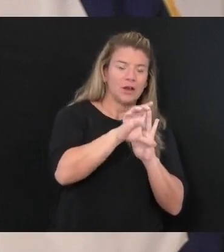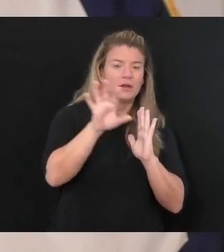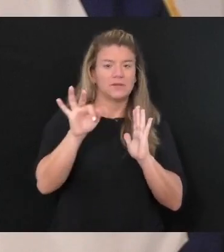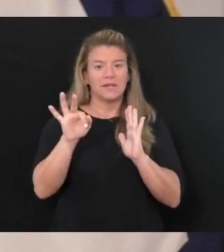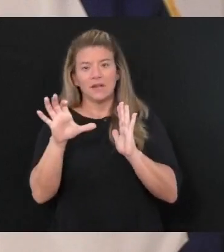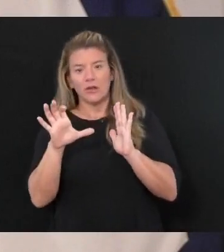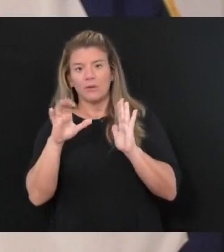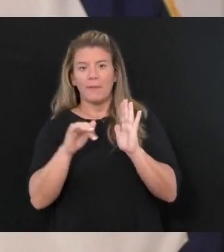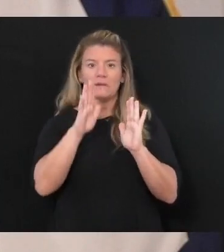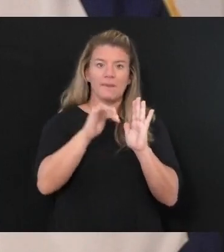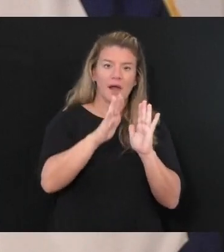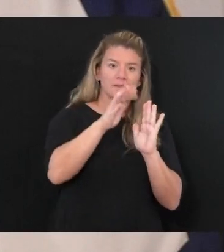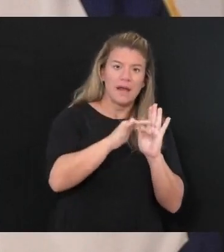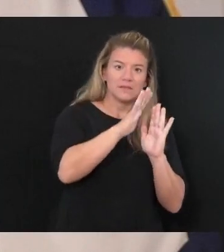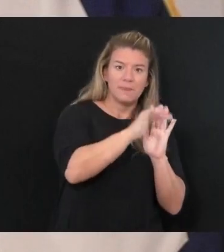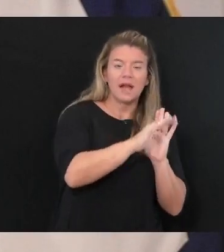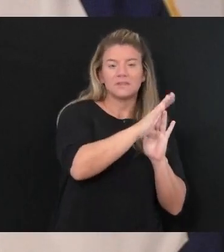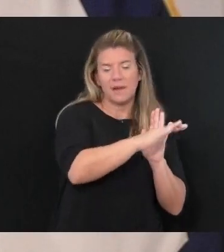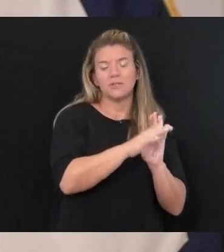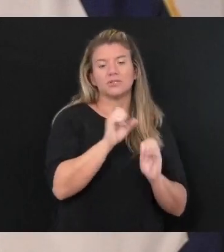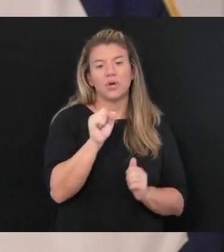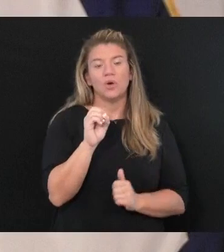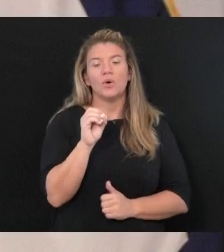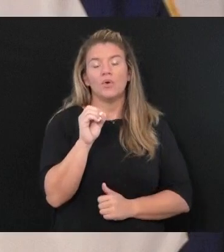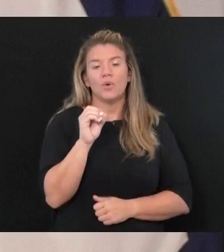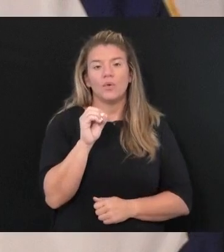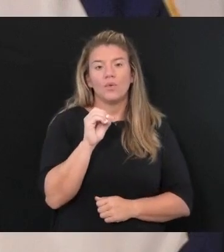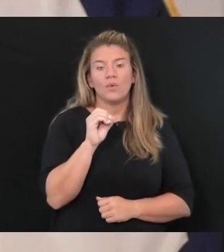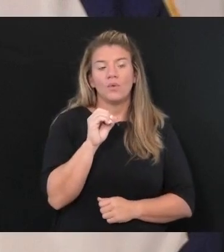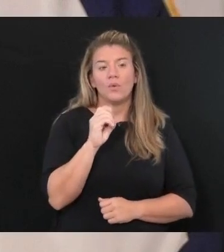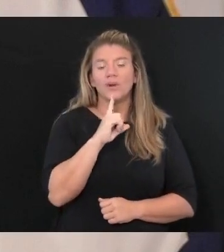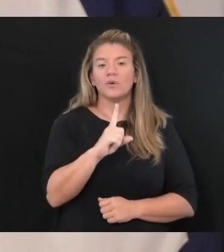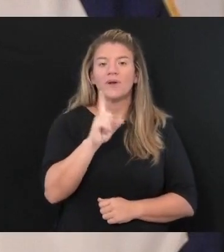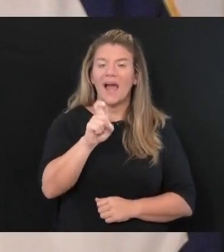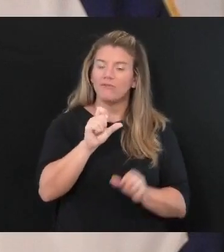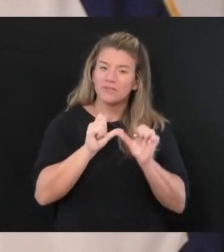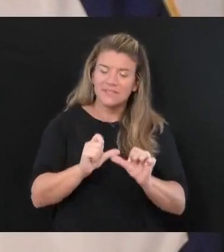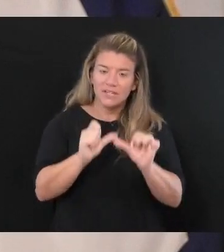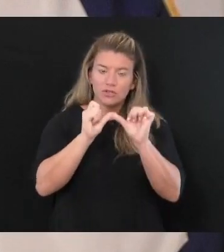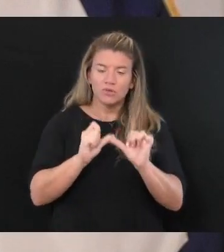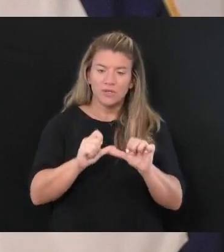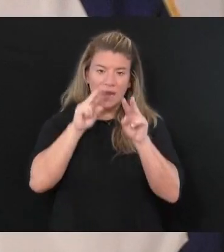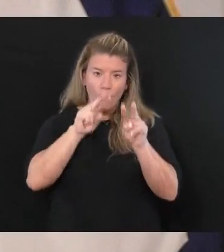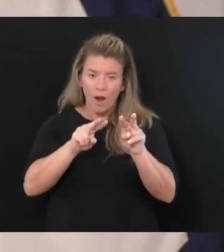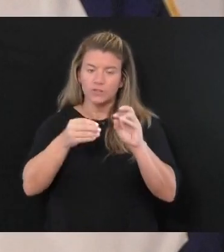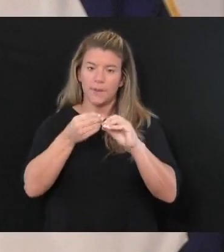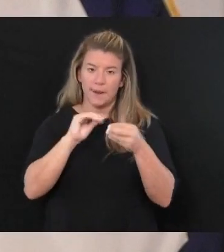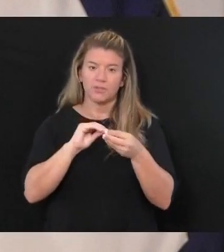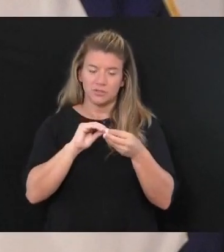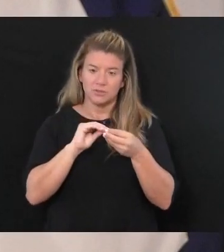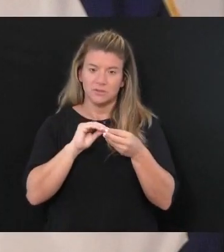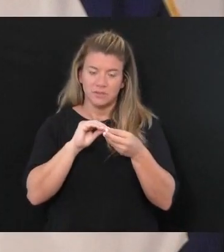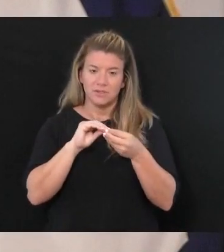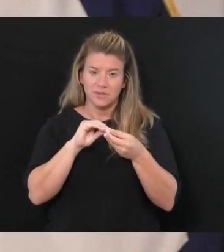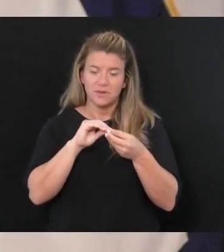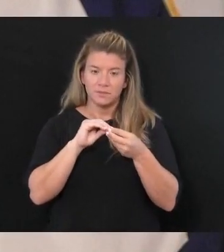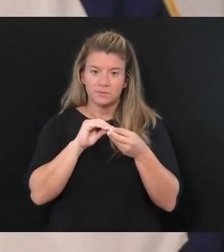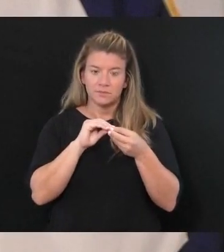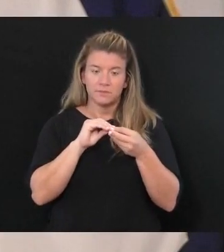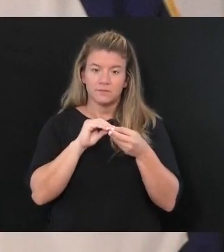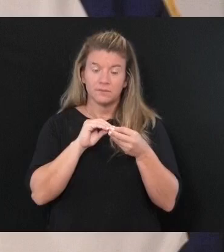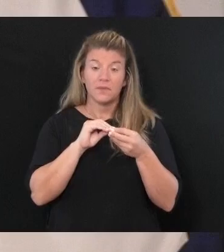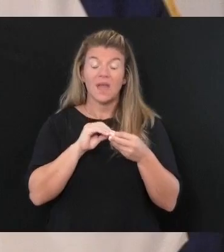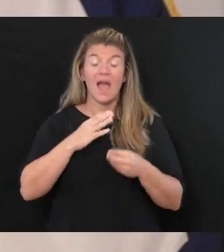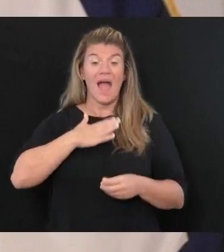level. And so we just got to continue to keep watching this. You know,